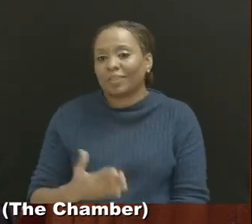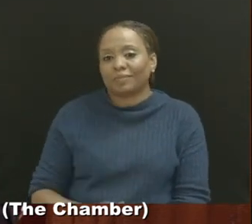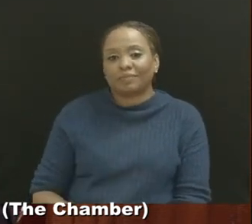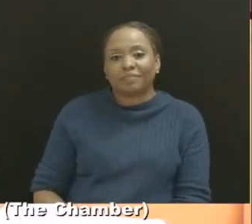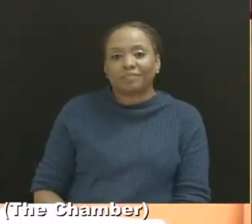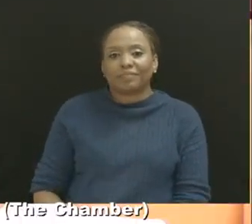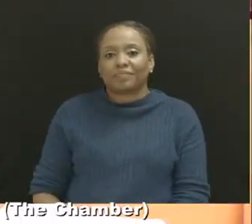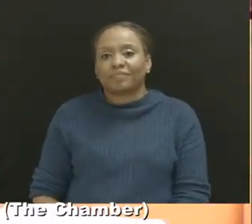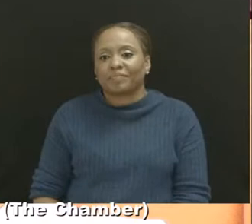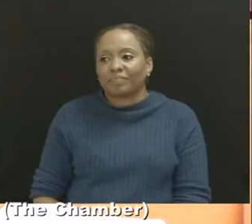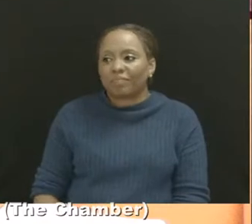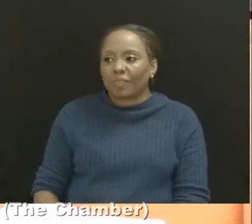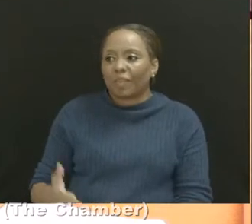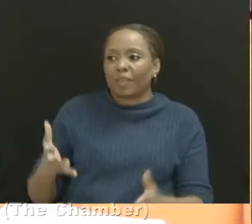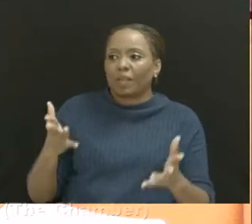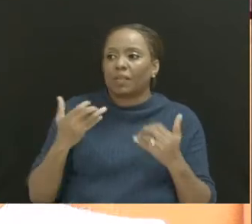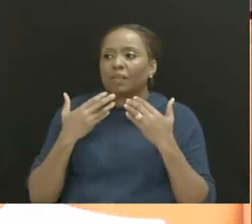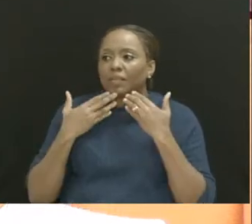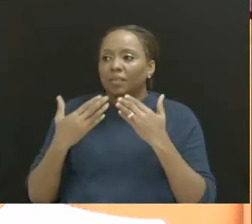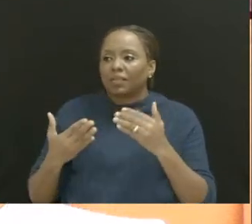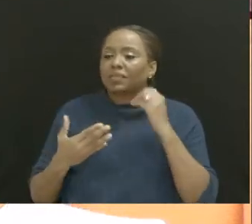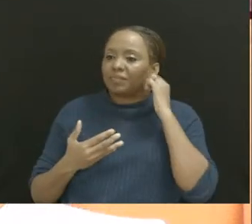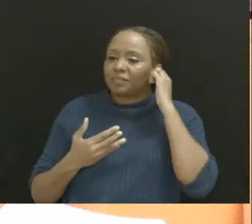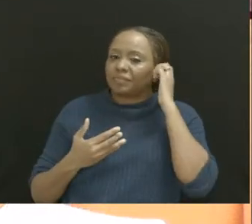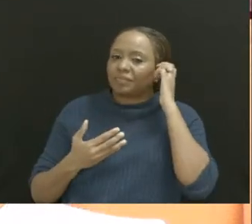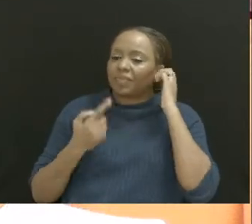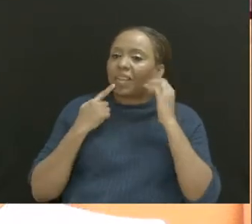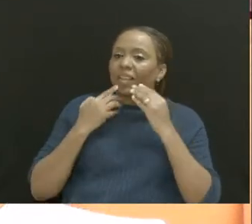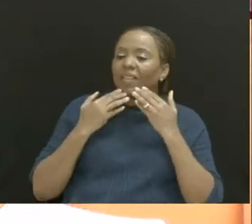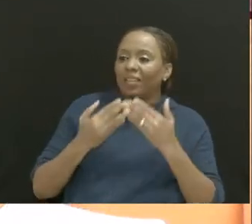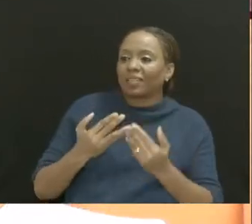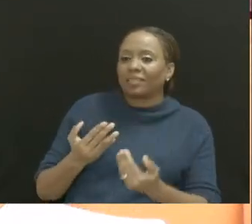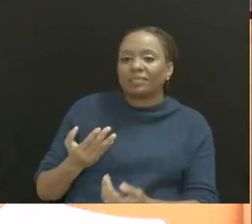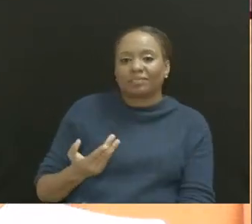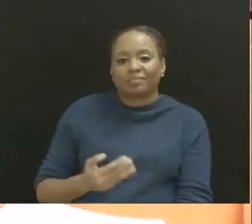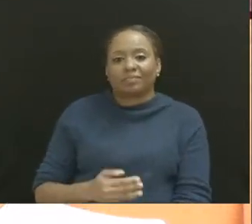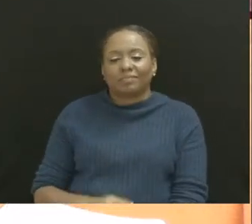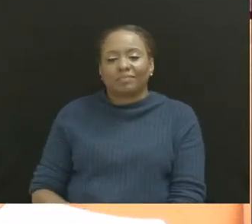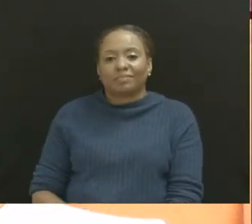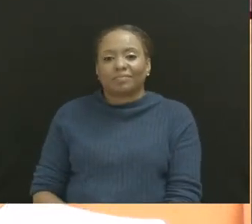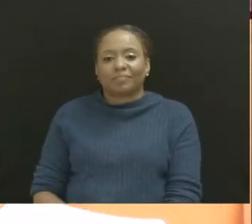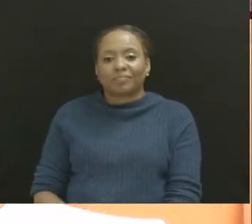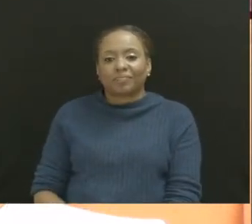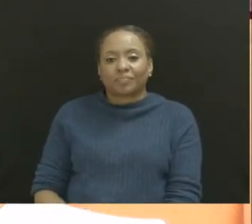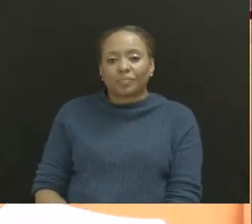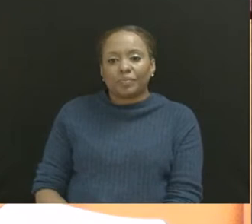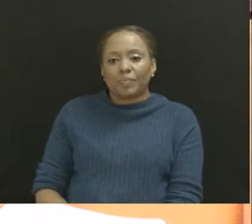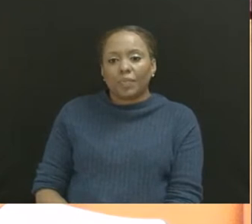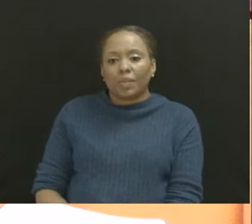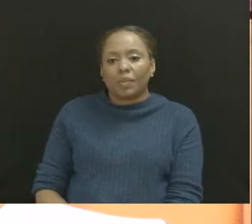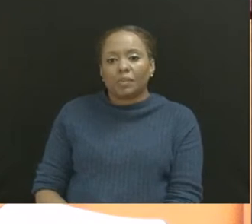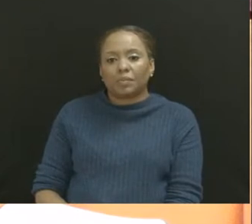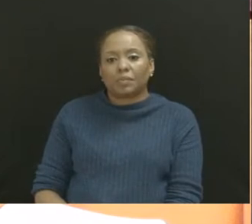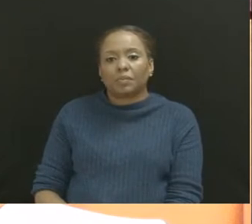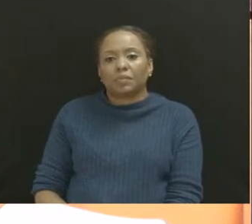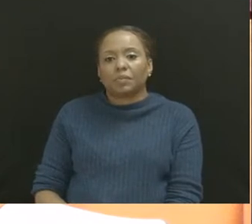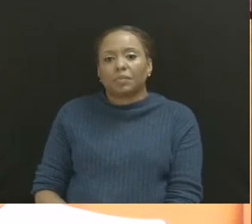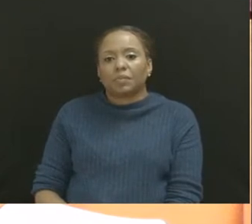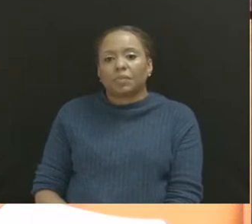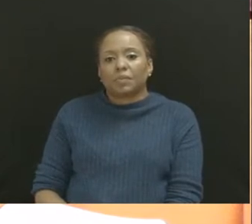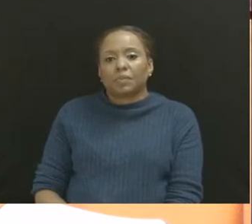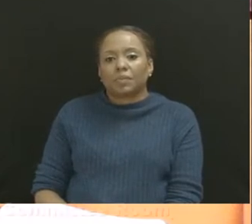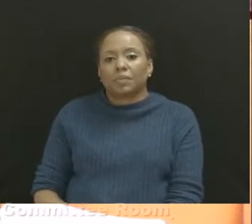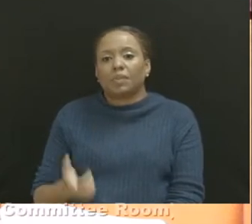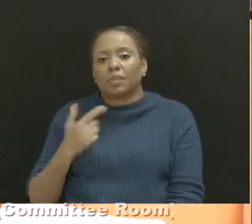much. Thank you for your comments, and certainly I would do everything with every